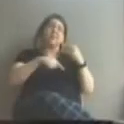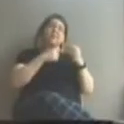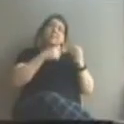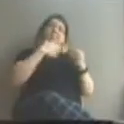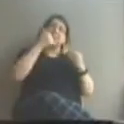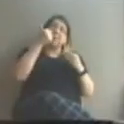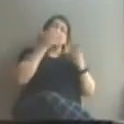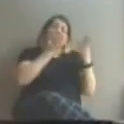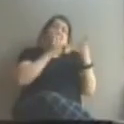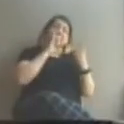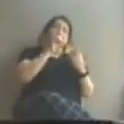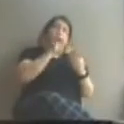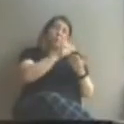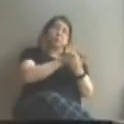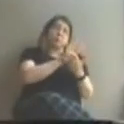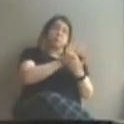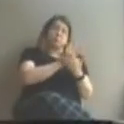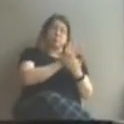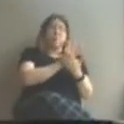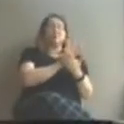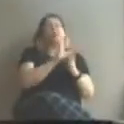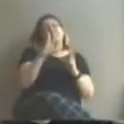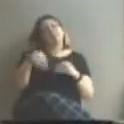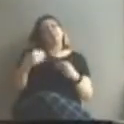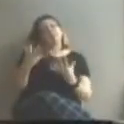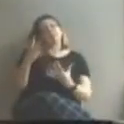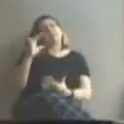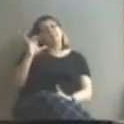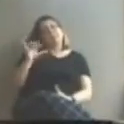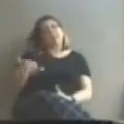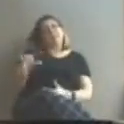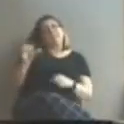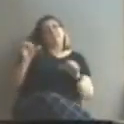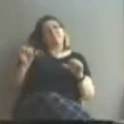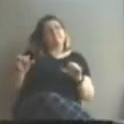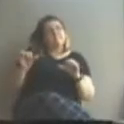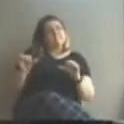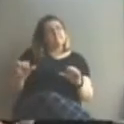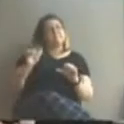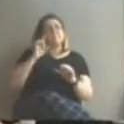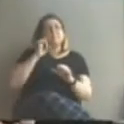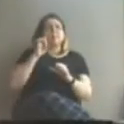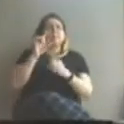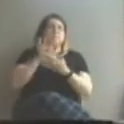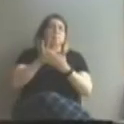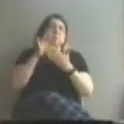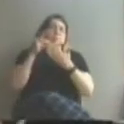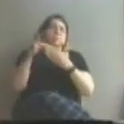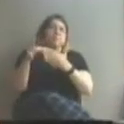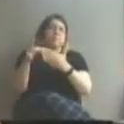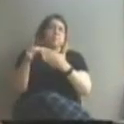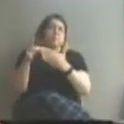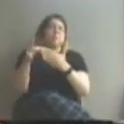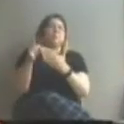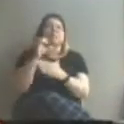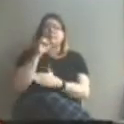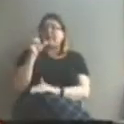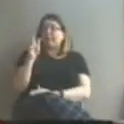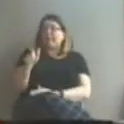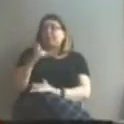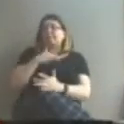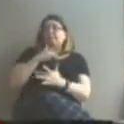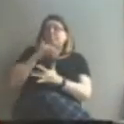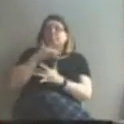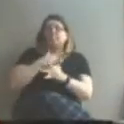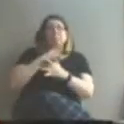to our schools, but as well as giving that bandwidth and capacity to our school leaders to not have to worry